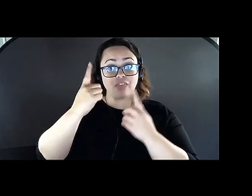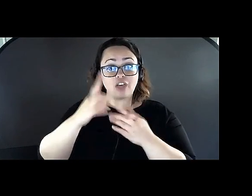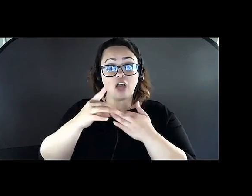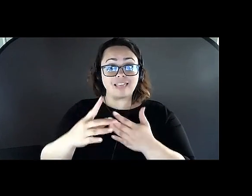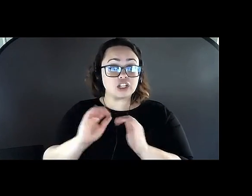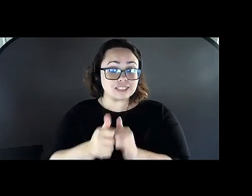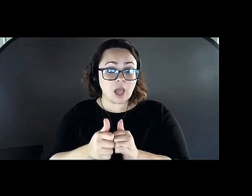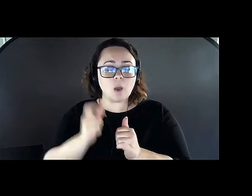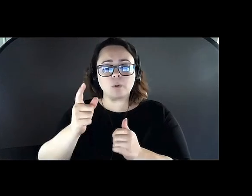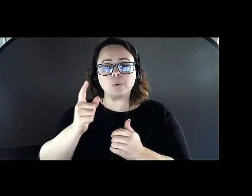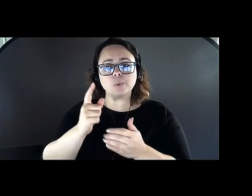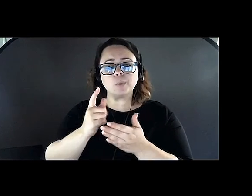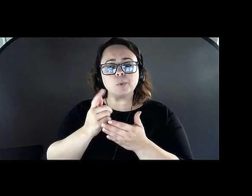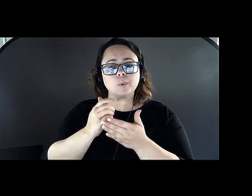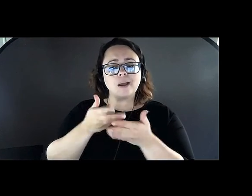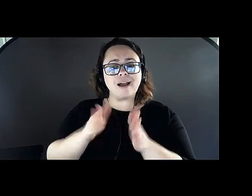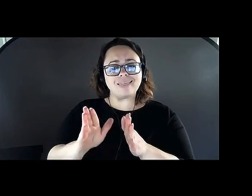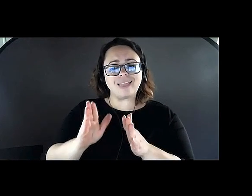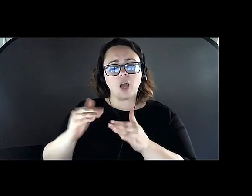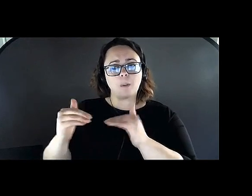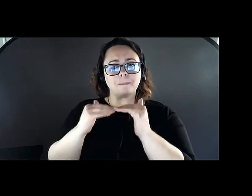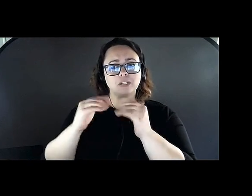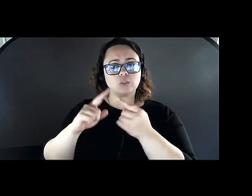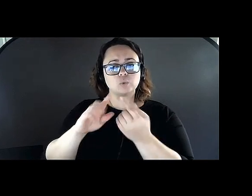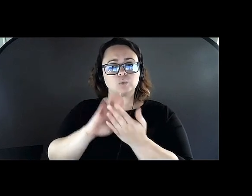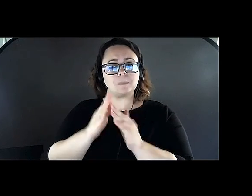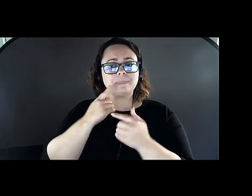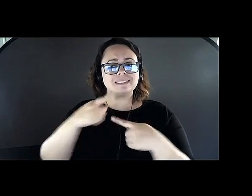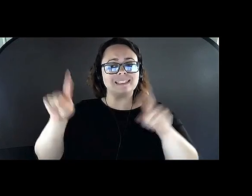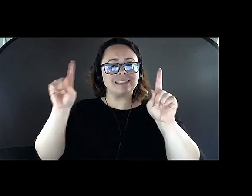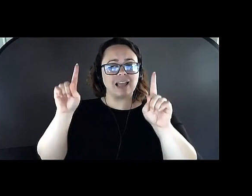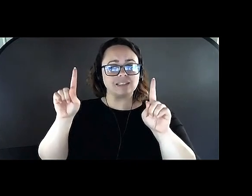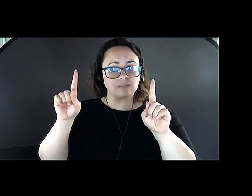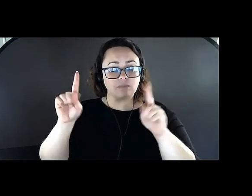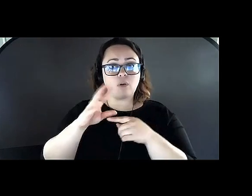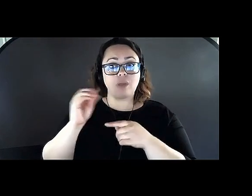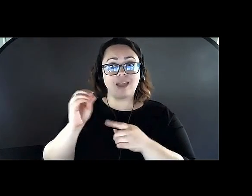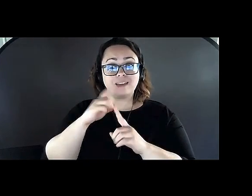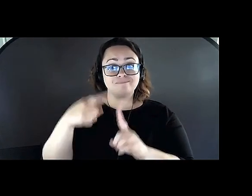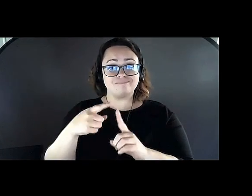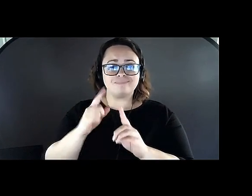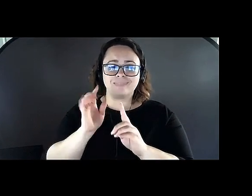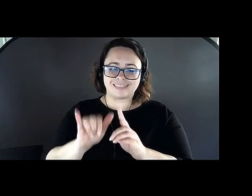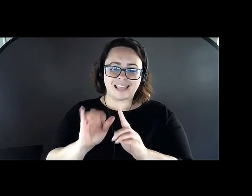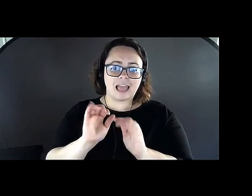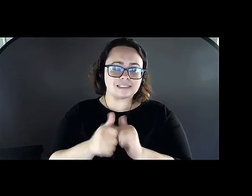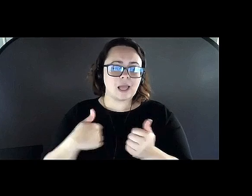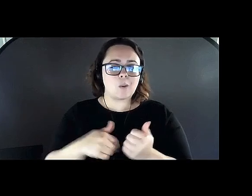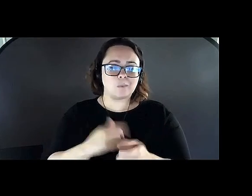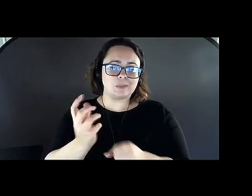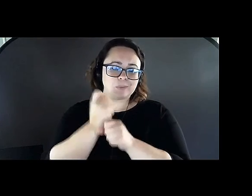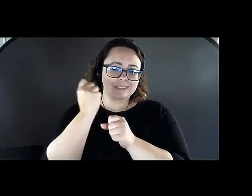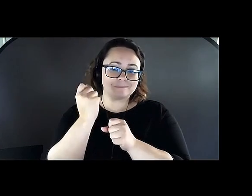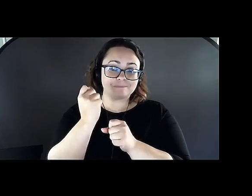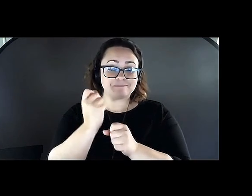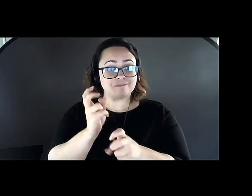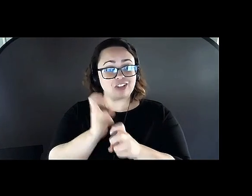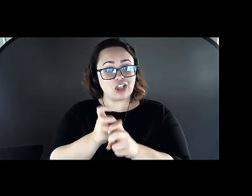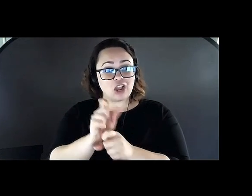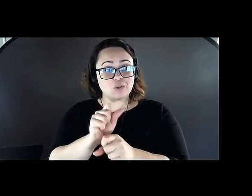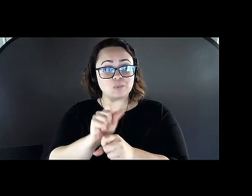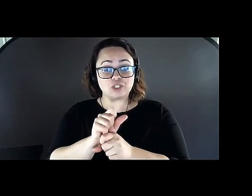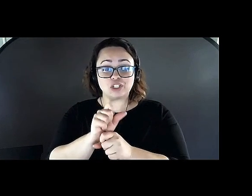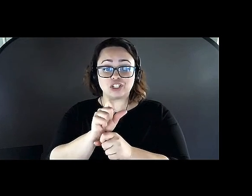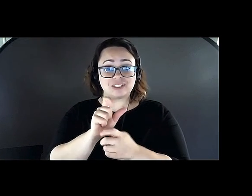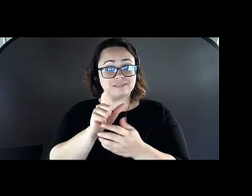by enabling each other, enabling your peers to be successful. And ultimately, this is how we win. The hard work is